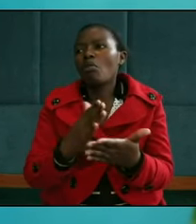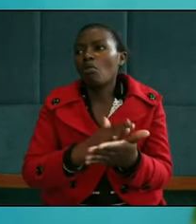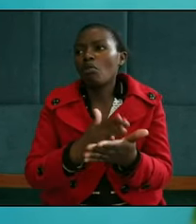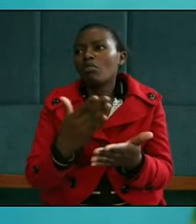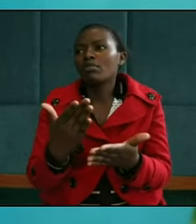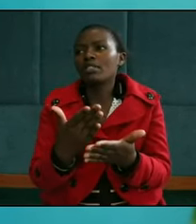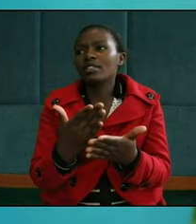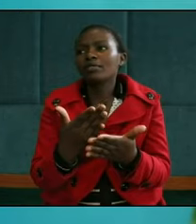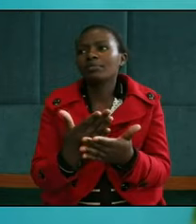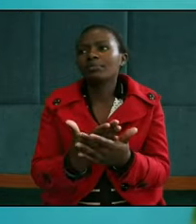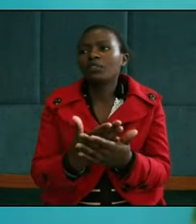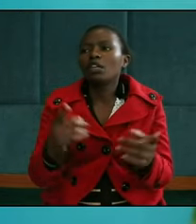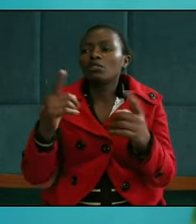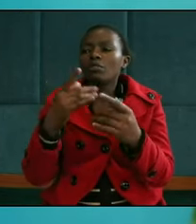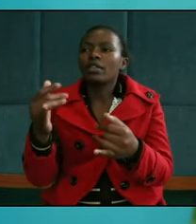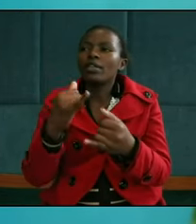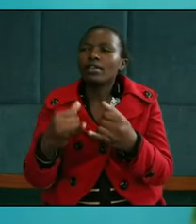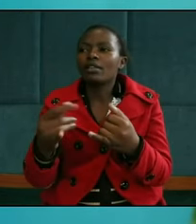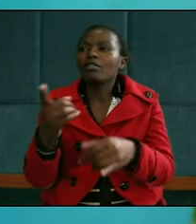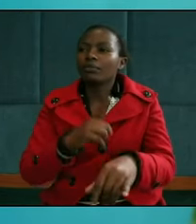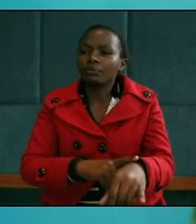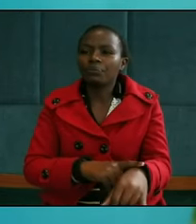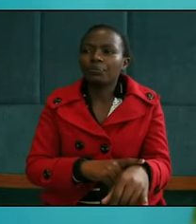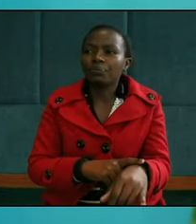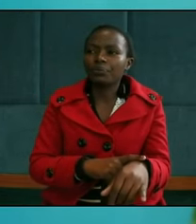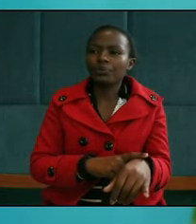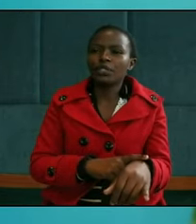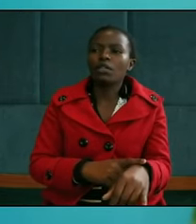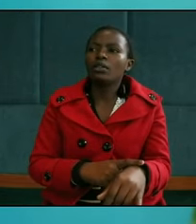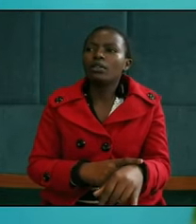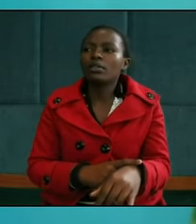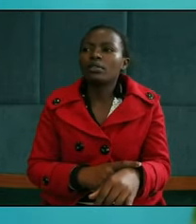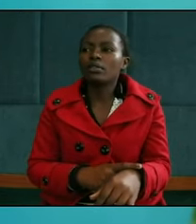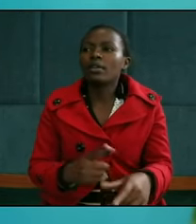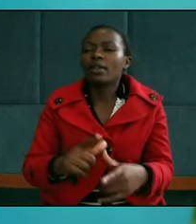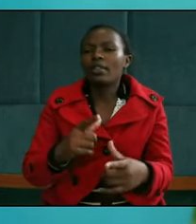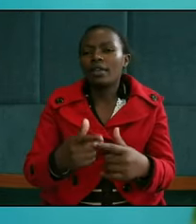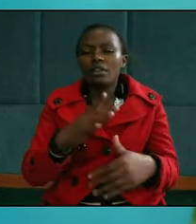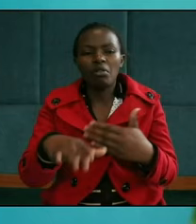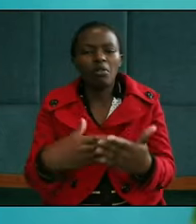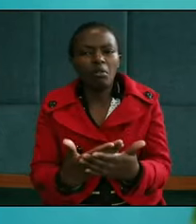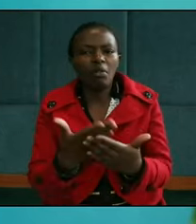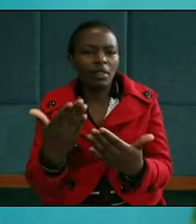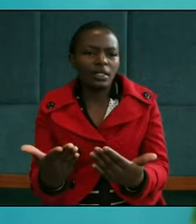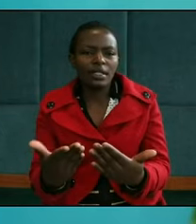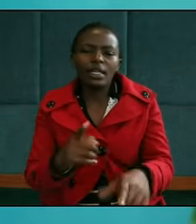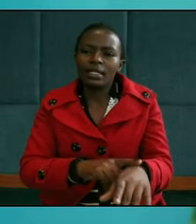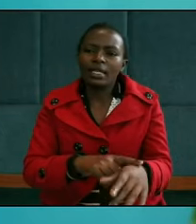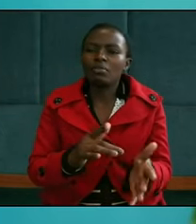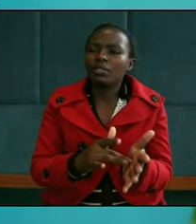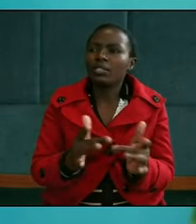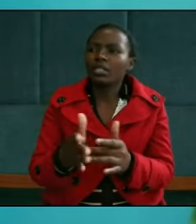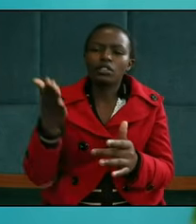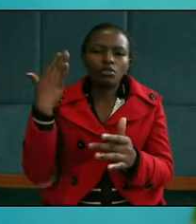Christ was speaking to the disciples that go and make all nations, they were 11, there were no cars, there were